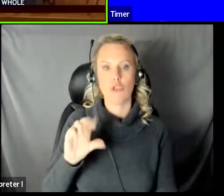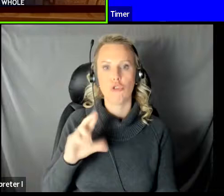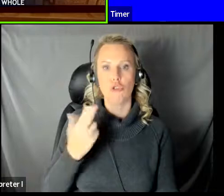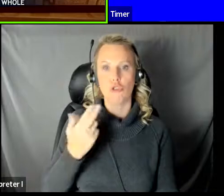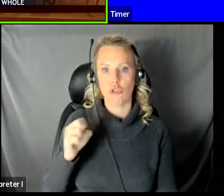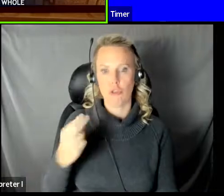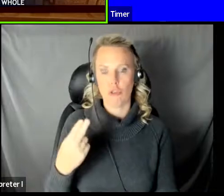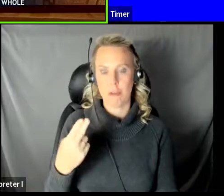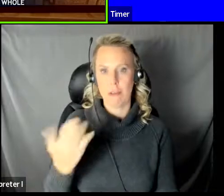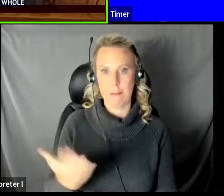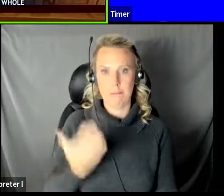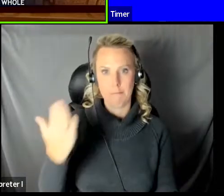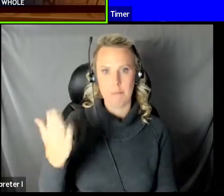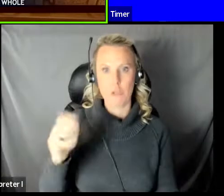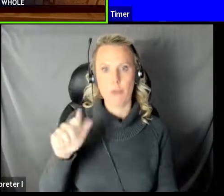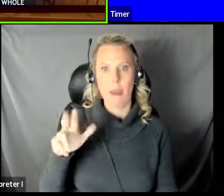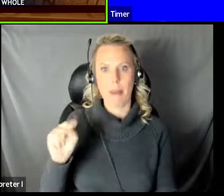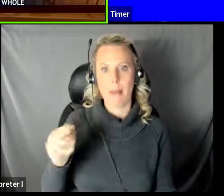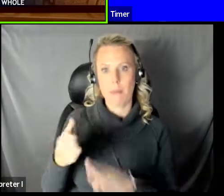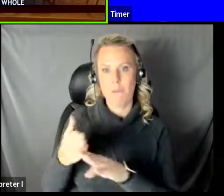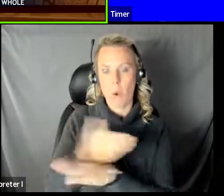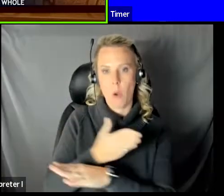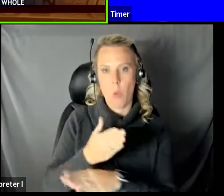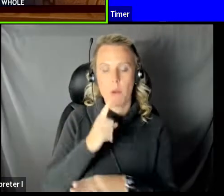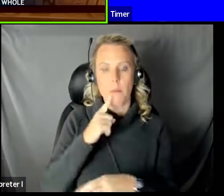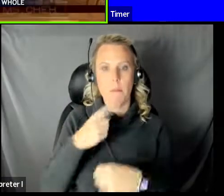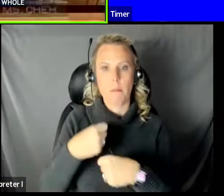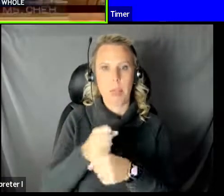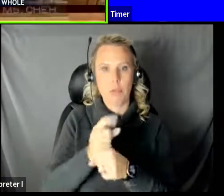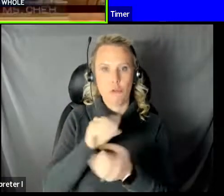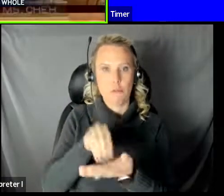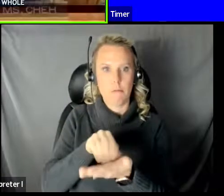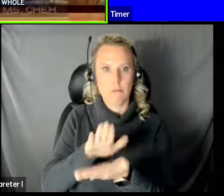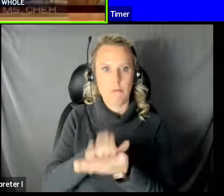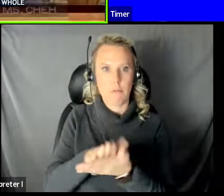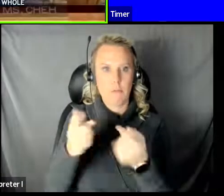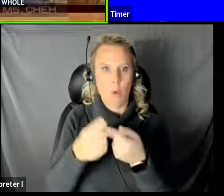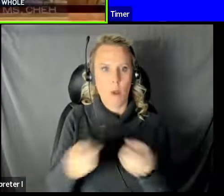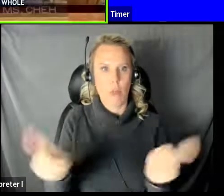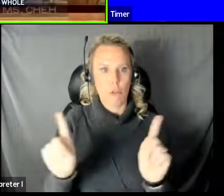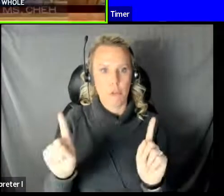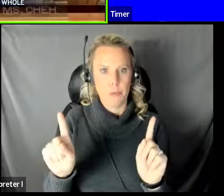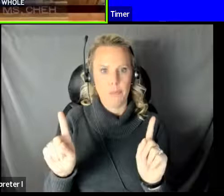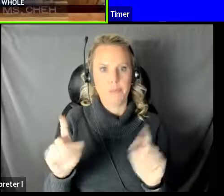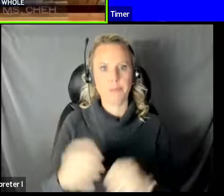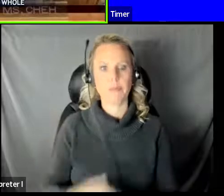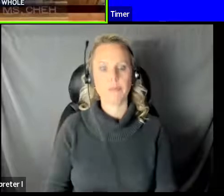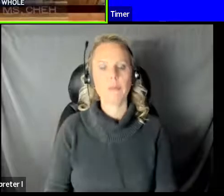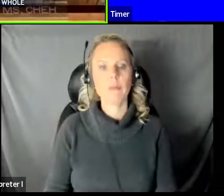to Councilmember Allen before, but I just want to make sure it's out there for others. Some